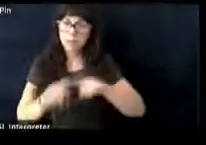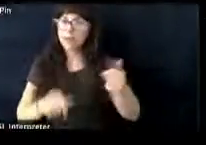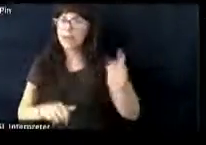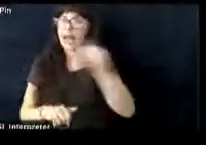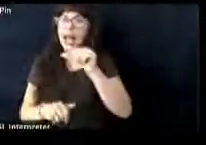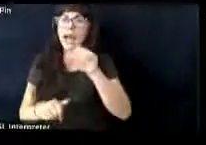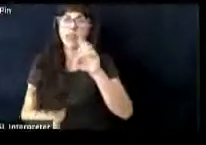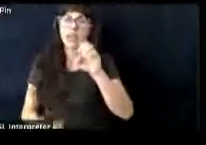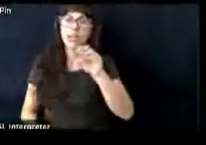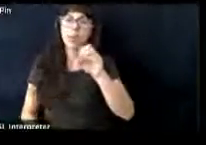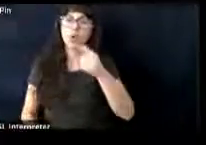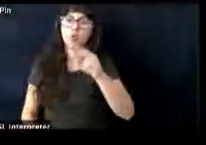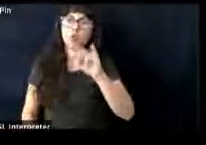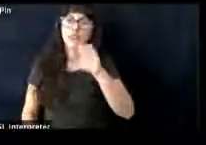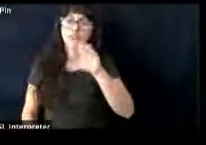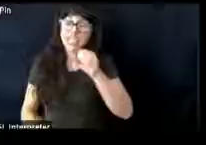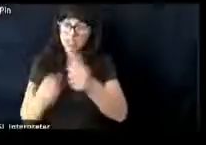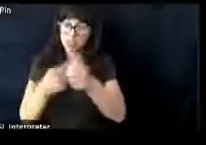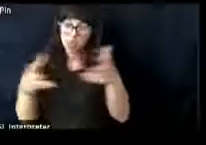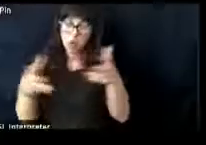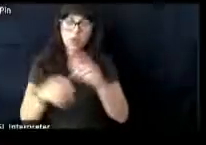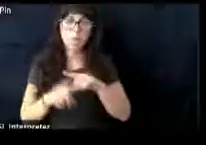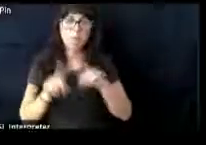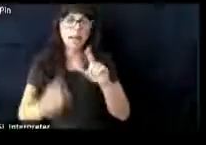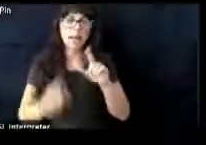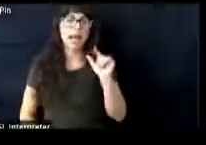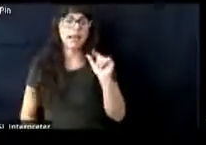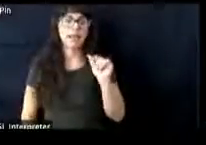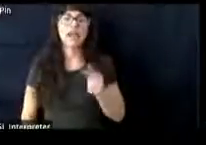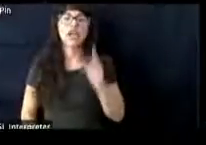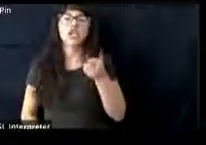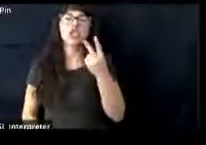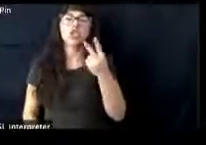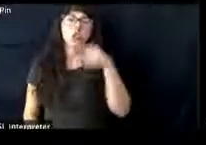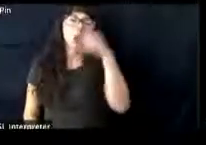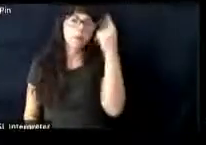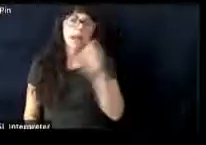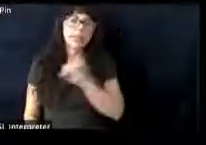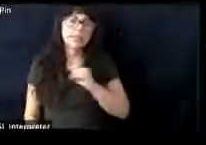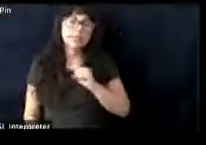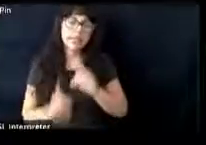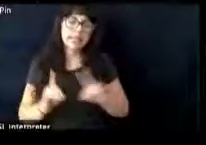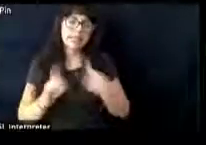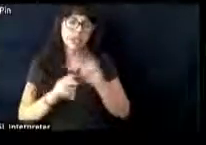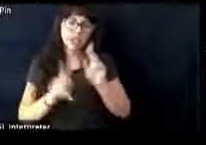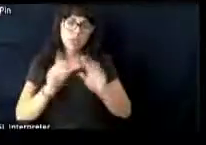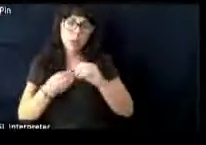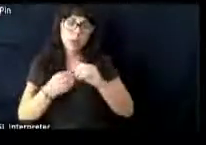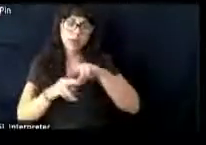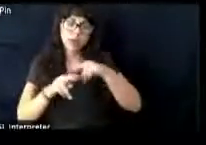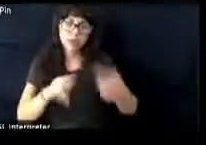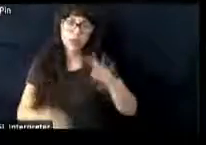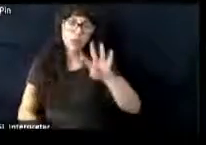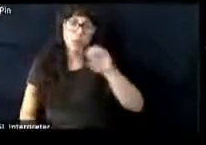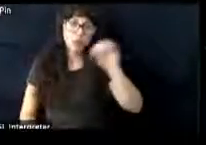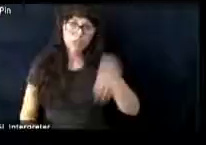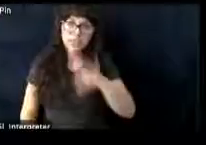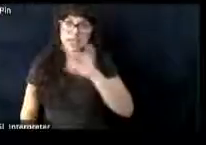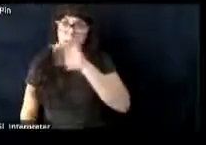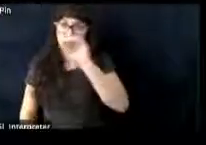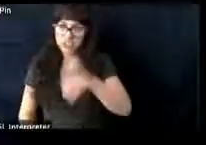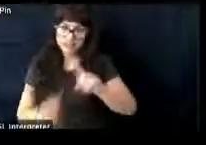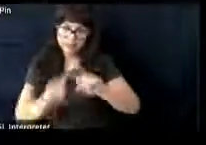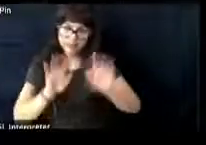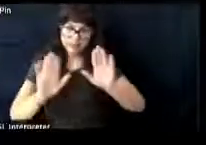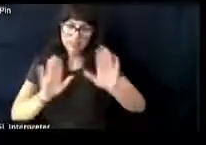have grown. And in Los Angeles, 2 Black Senate districts, the population has dropped by 4% and 8% respectively.